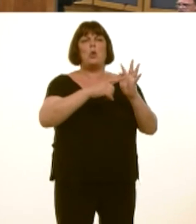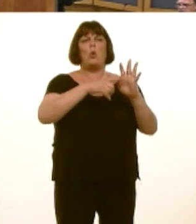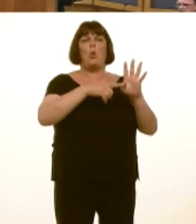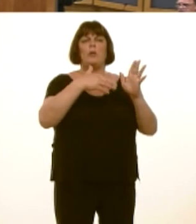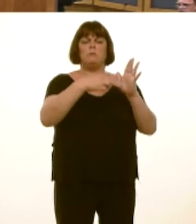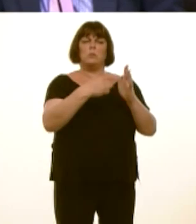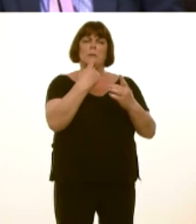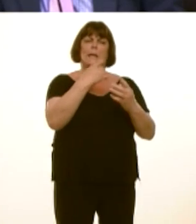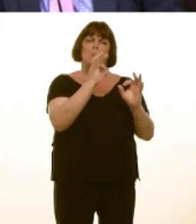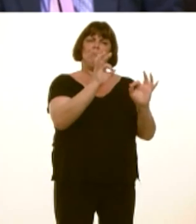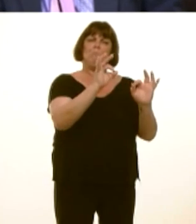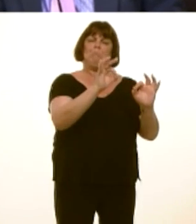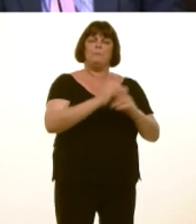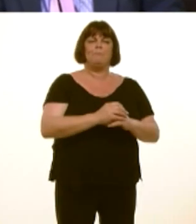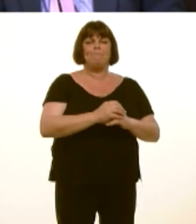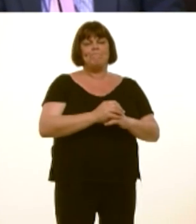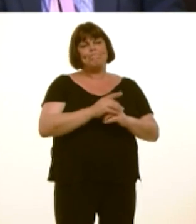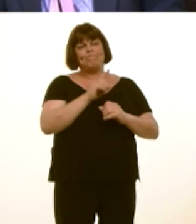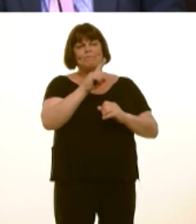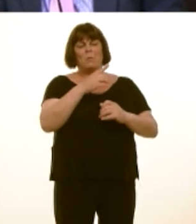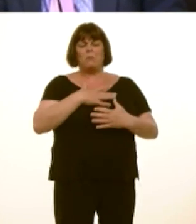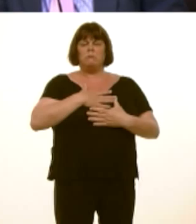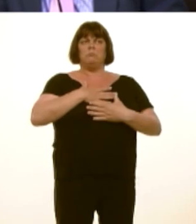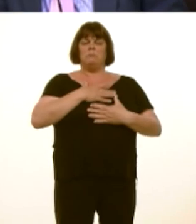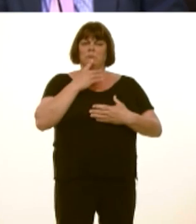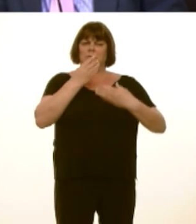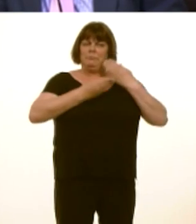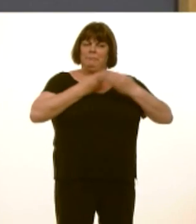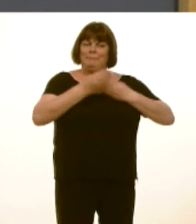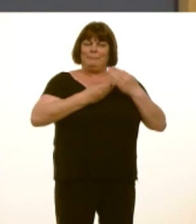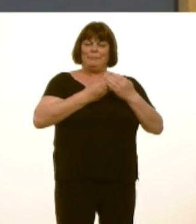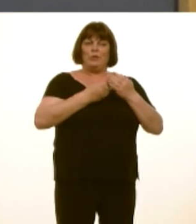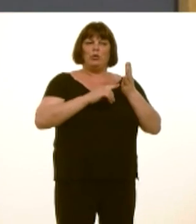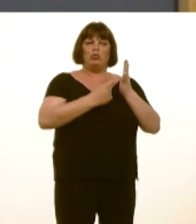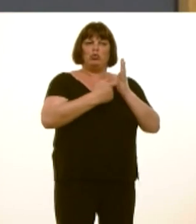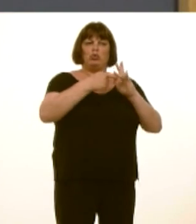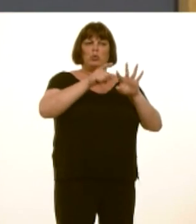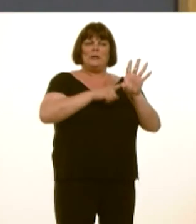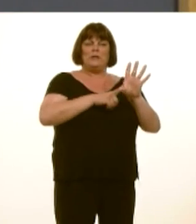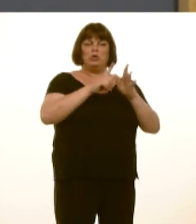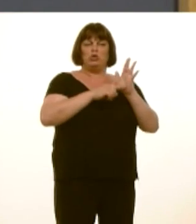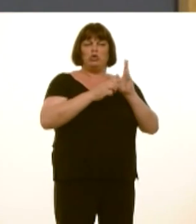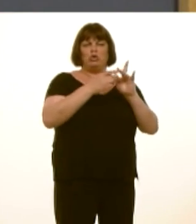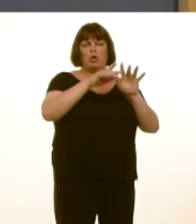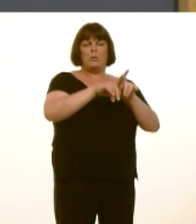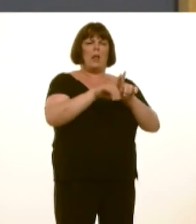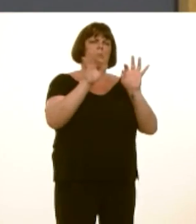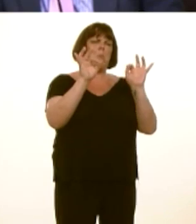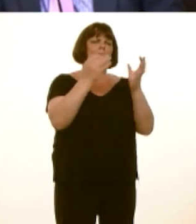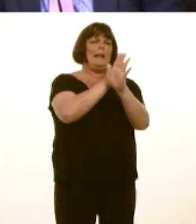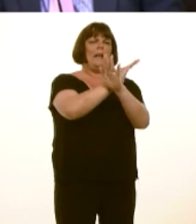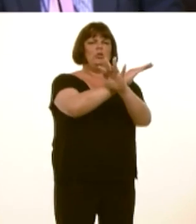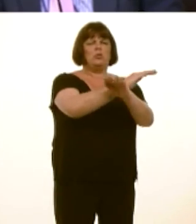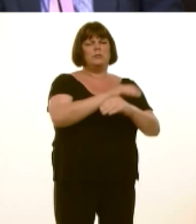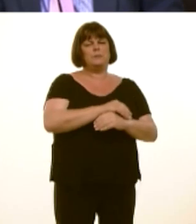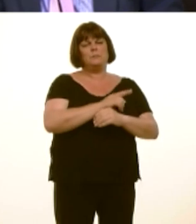me in what he said was the description of Trudy Jones as an absolute angel, and that is something that has come clearly from those who